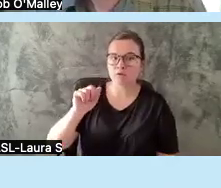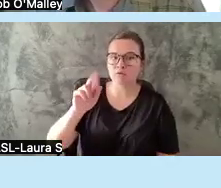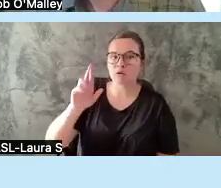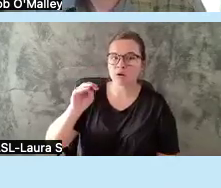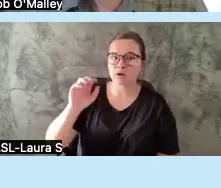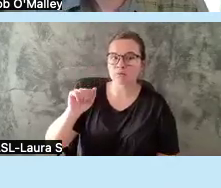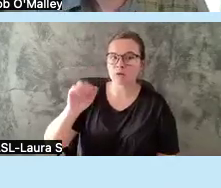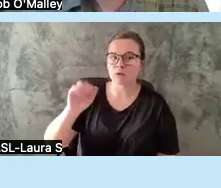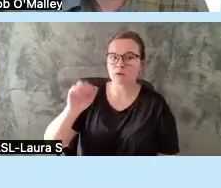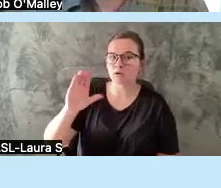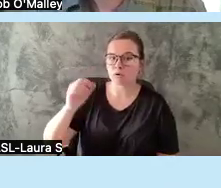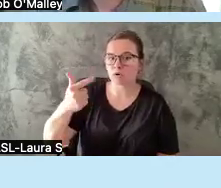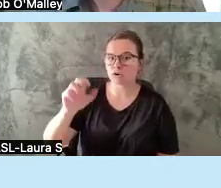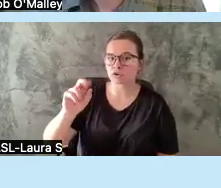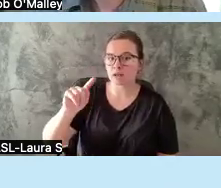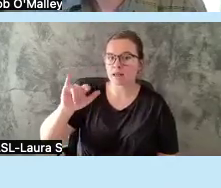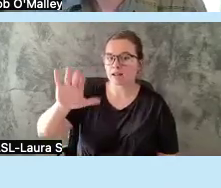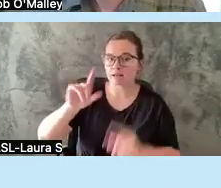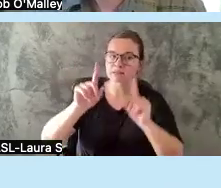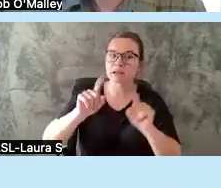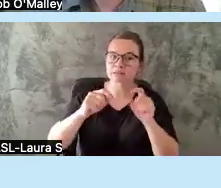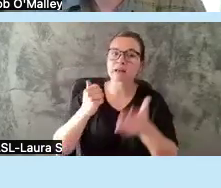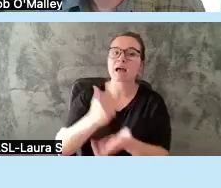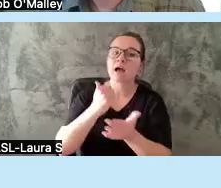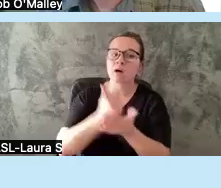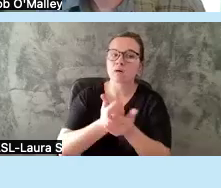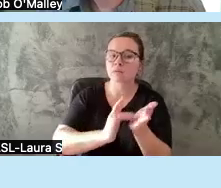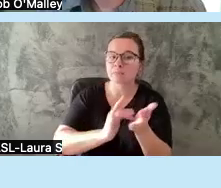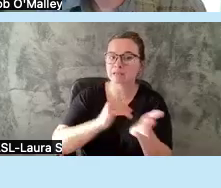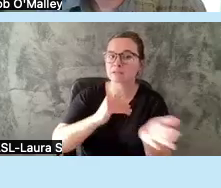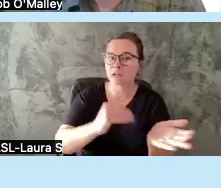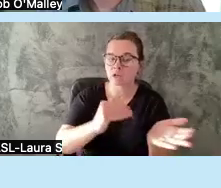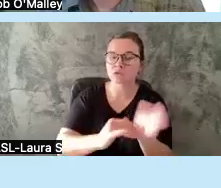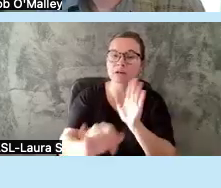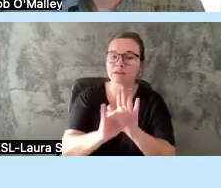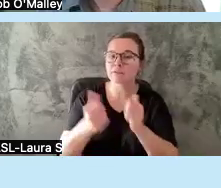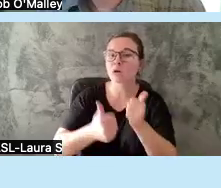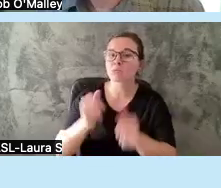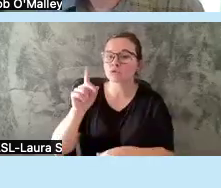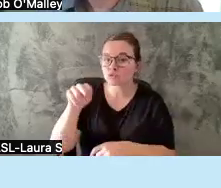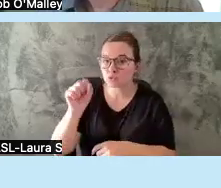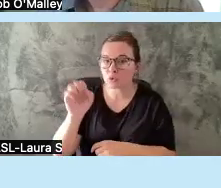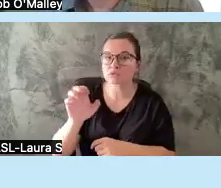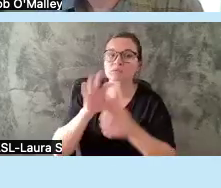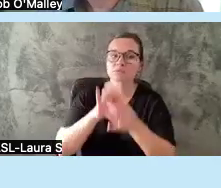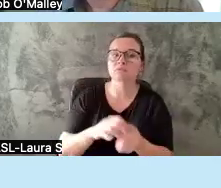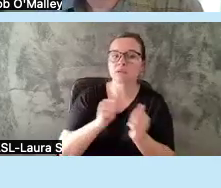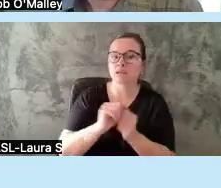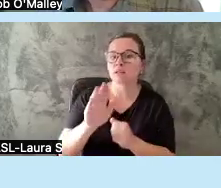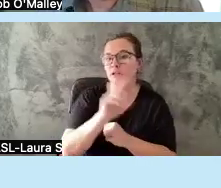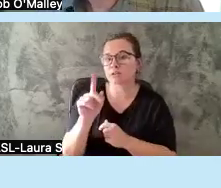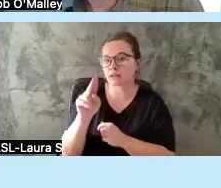are used to help healthcare providers identify the most effective medications or dosages for a person based on their DNA.